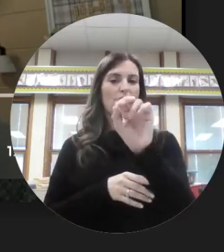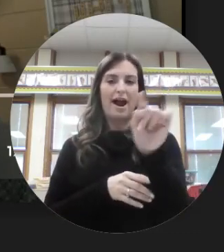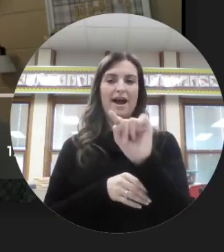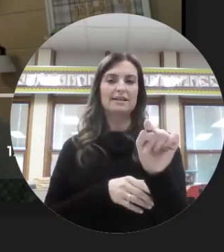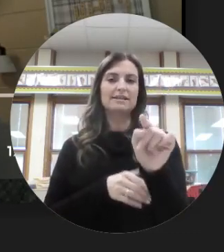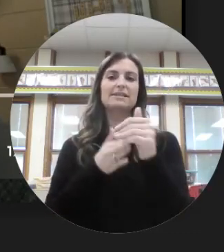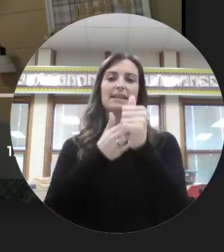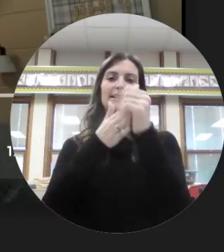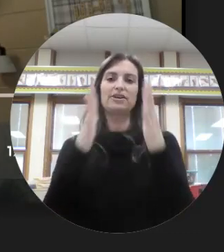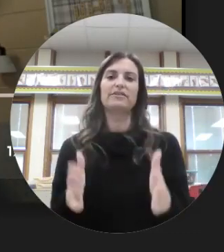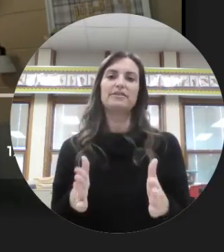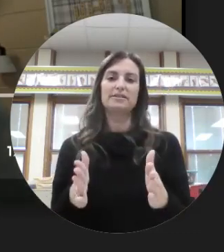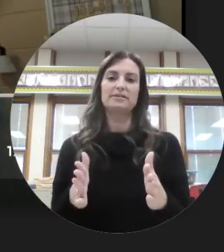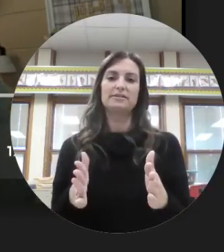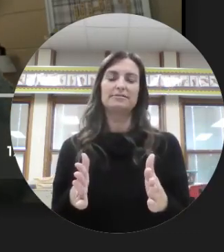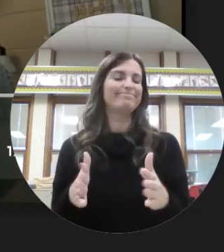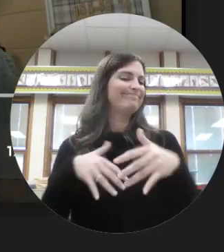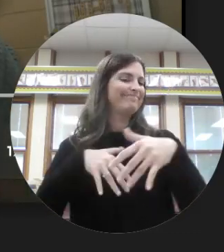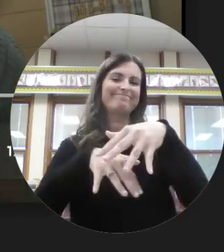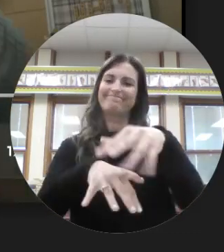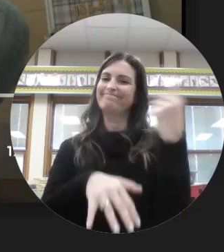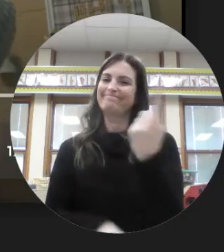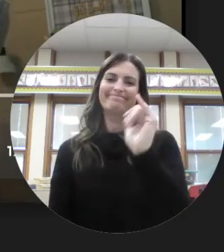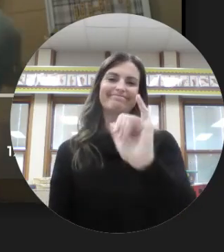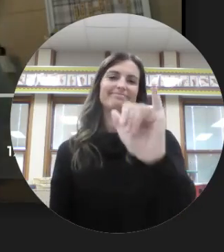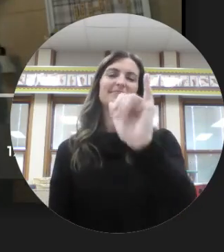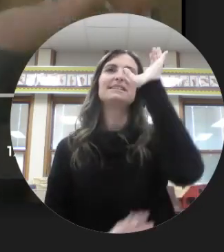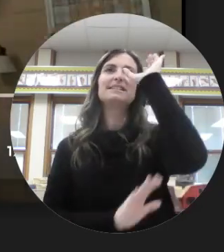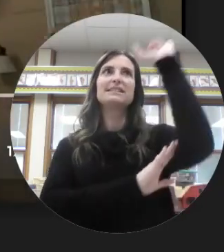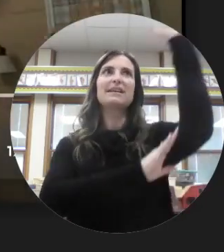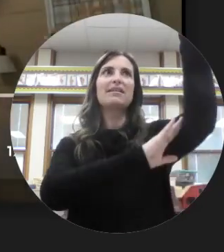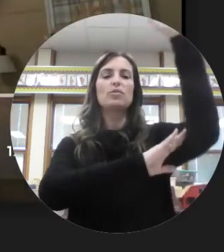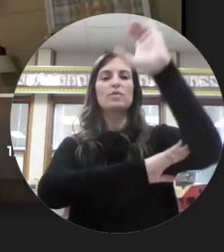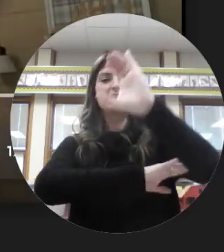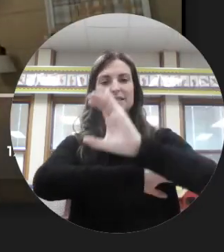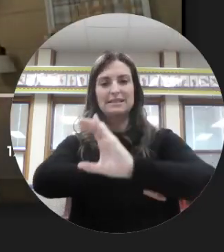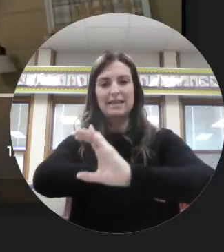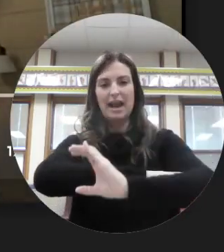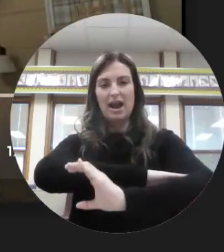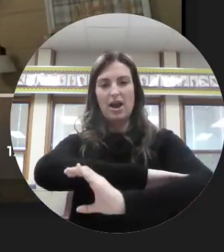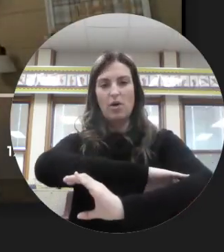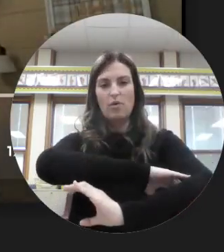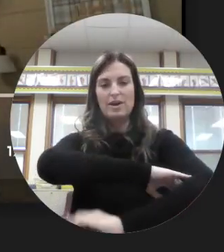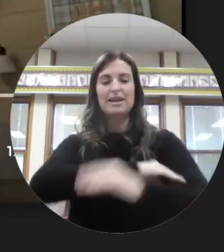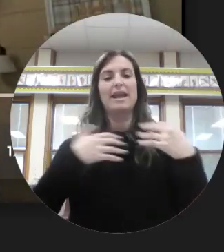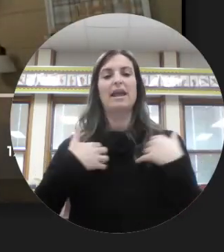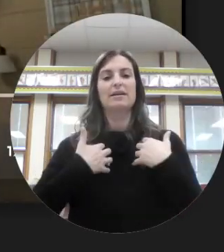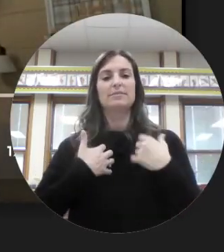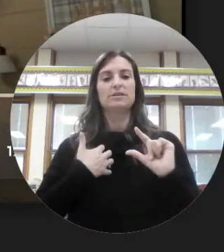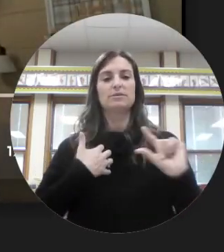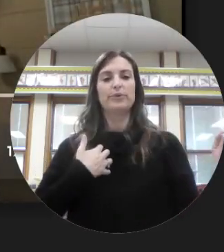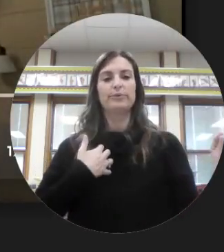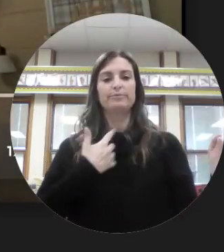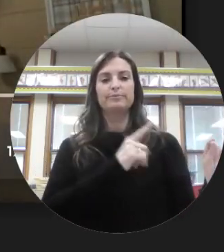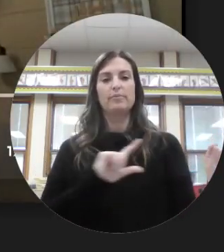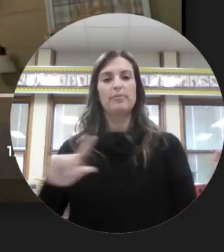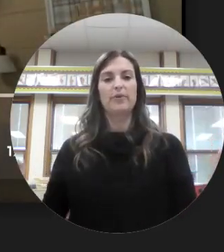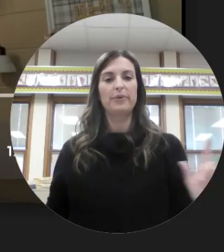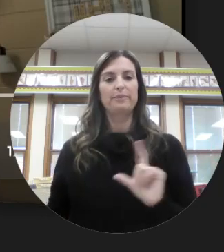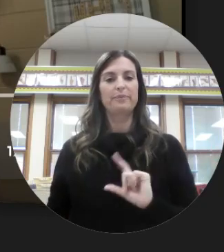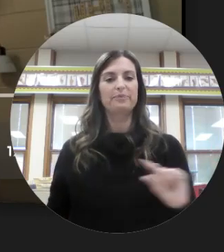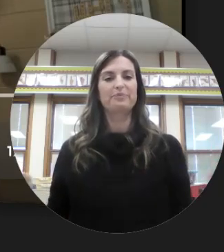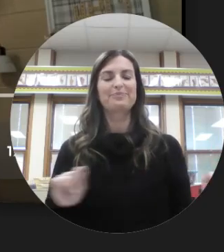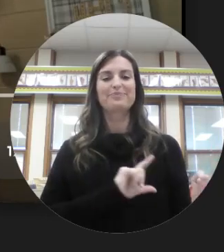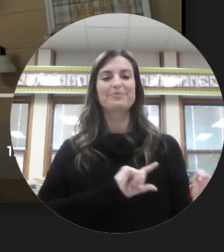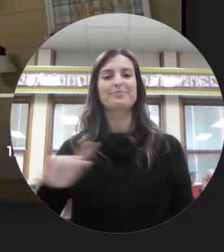But the parade couldn't last forever. As the sun went down, the other animals began drifting away, one by one, and when the parade finally arrived